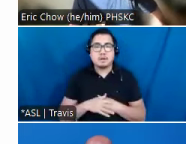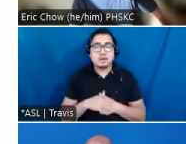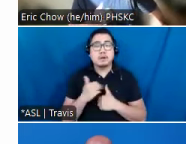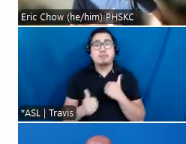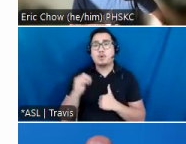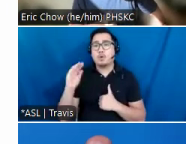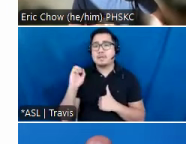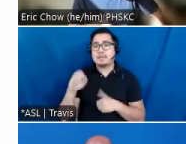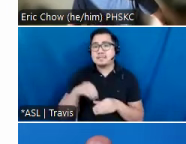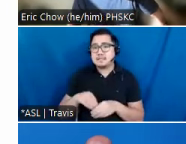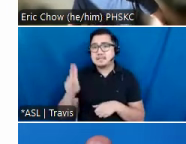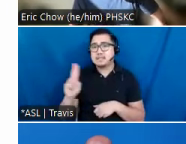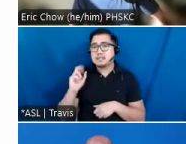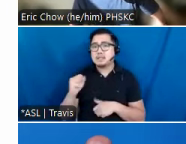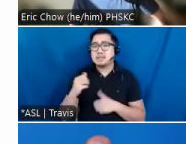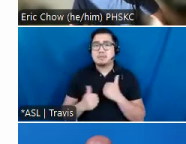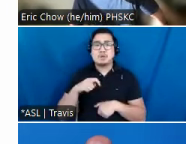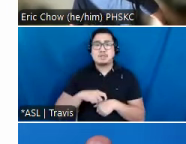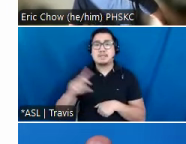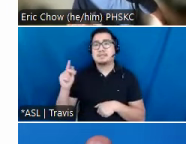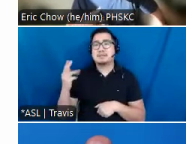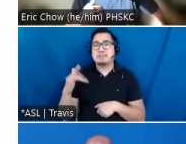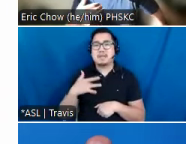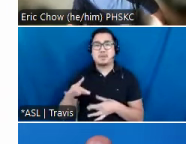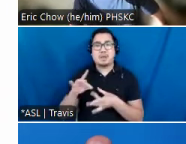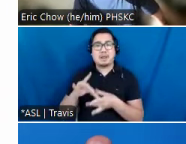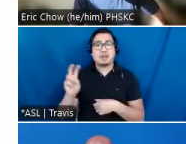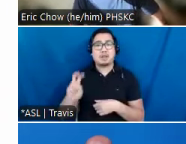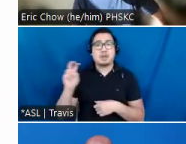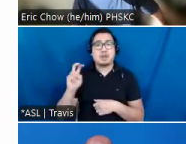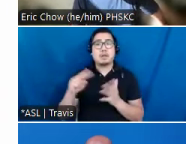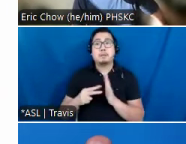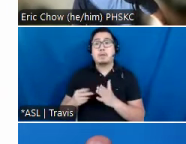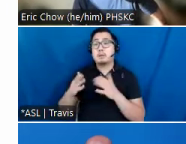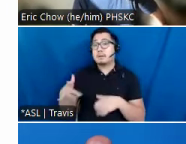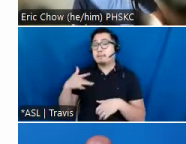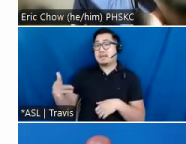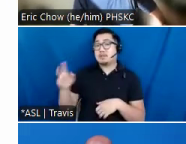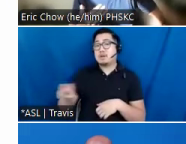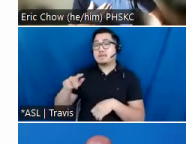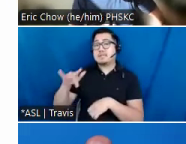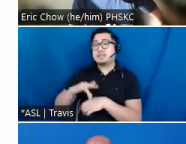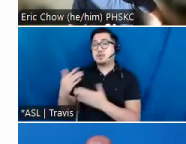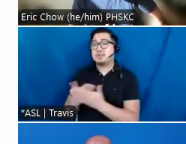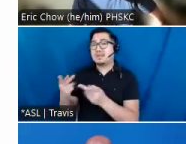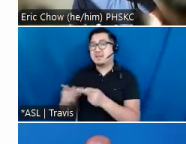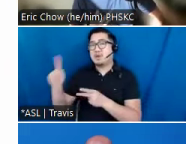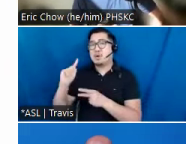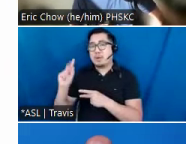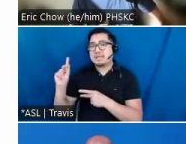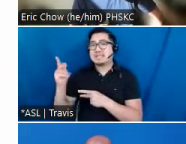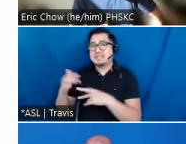though, dengue cases are travel associated, meaning people travel to a place where there's a lot of dengue, and then when they return home, when